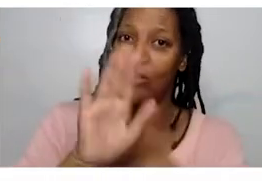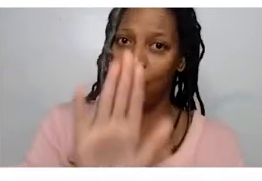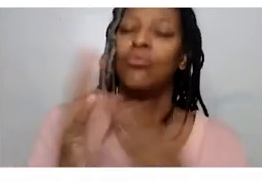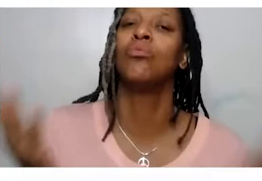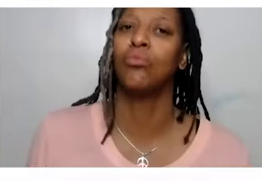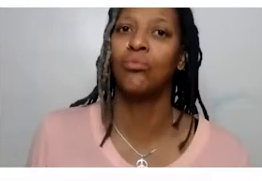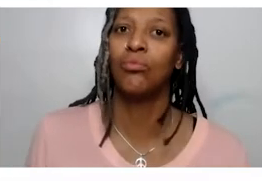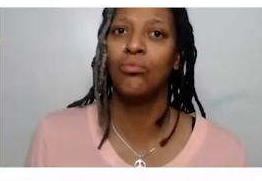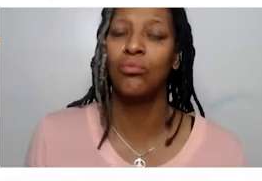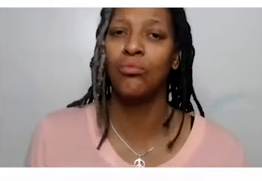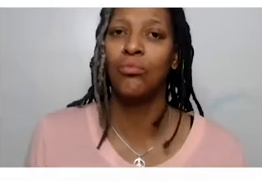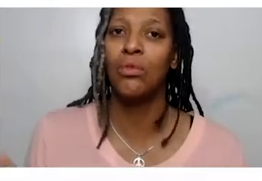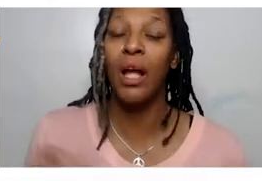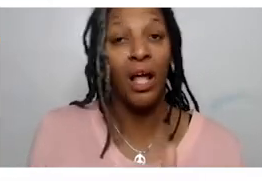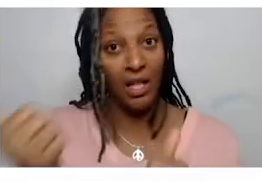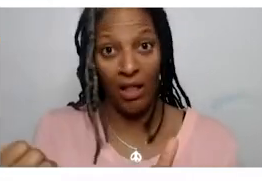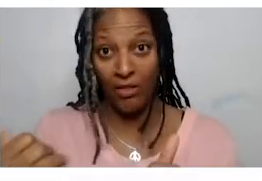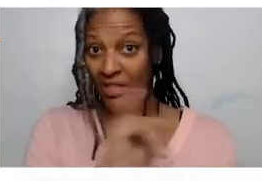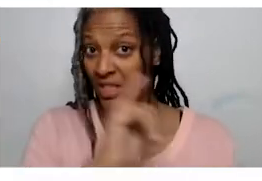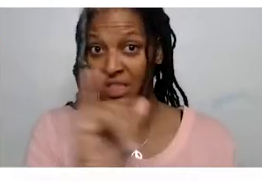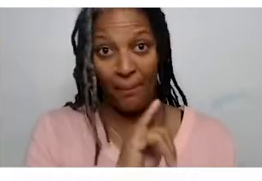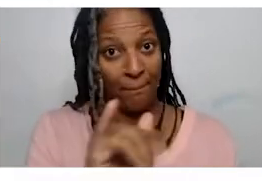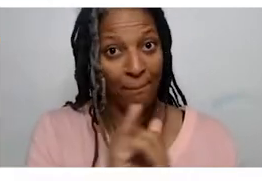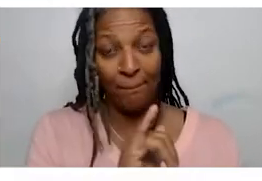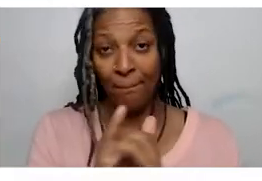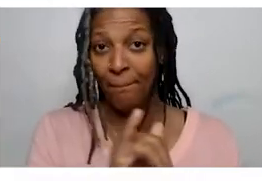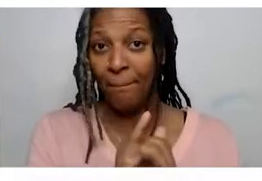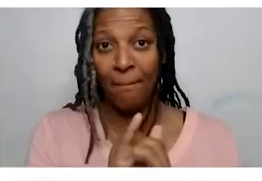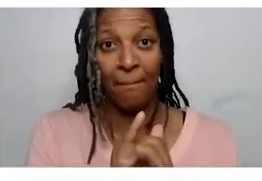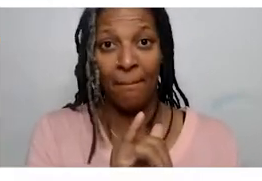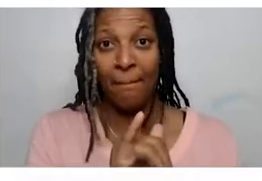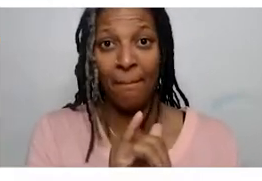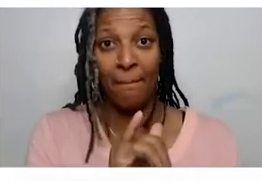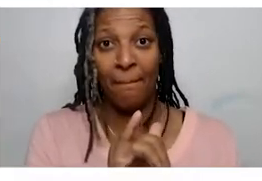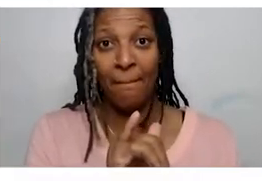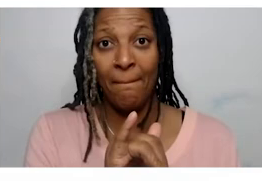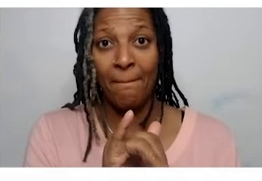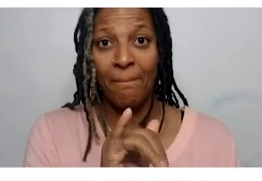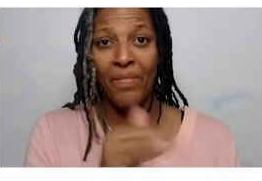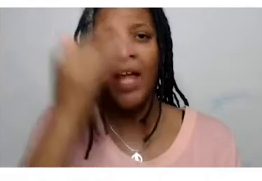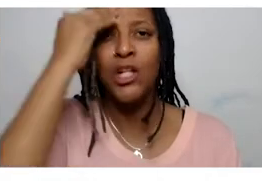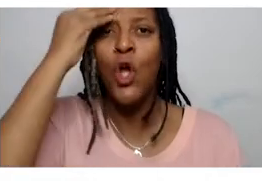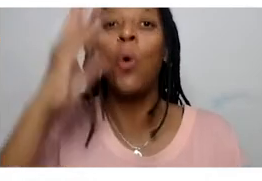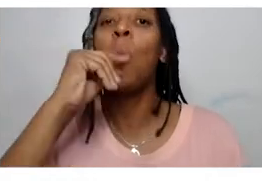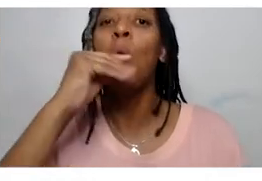that others just like you, who hold on to their light,